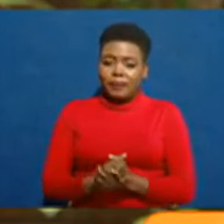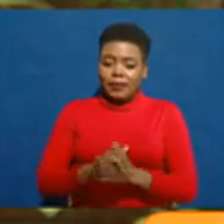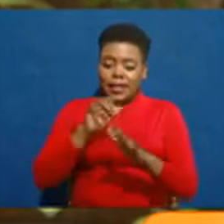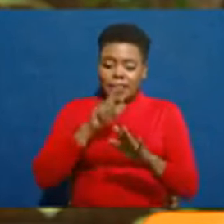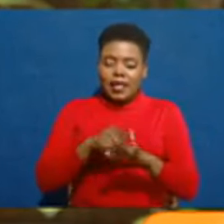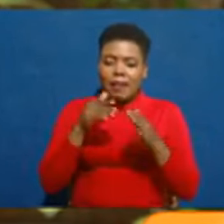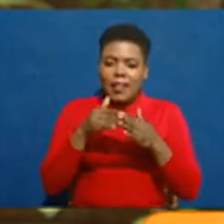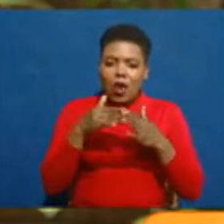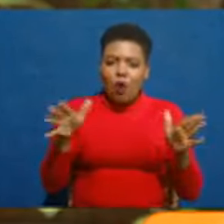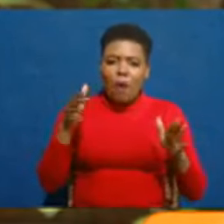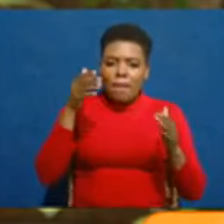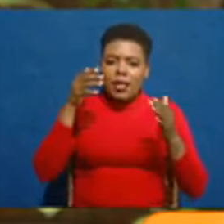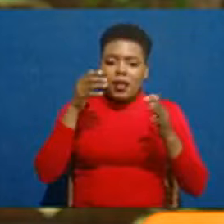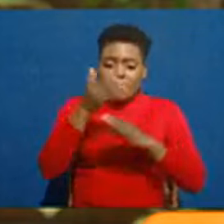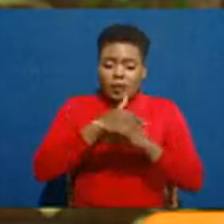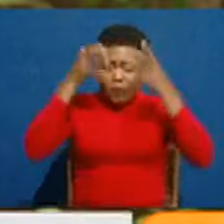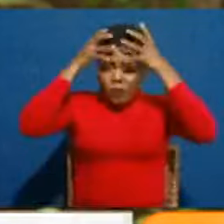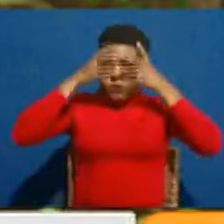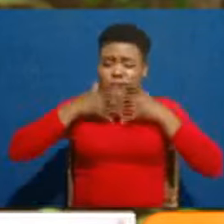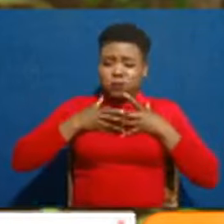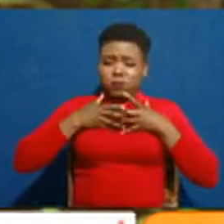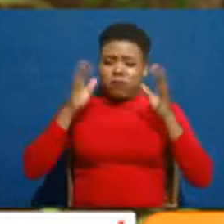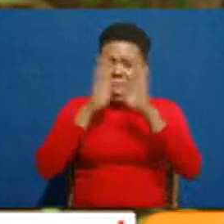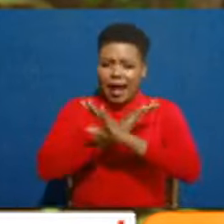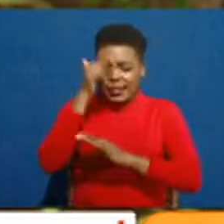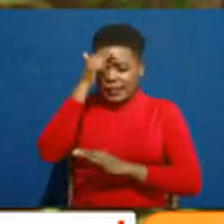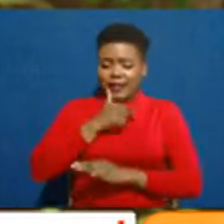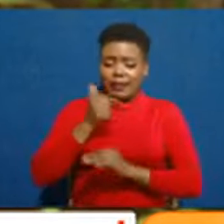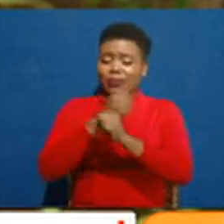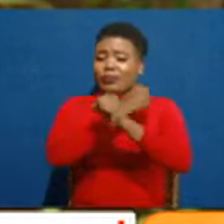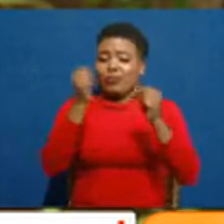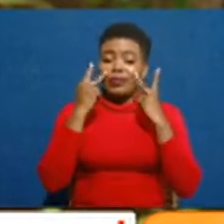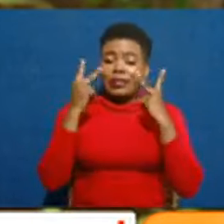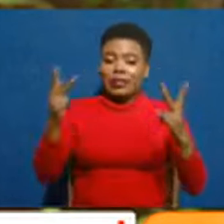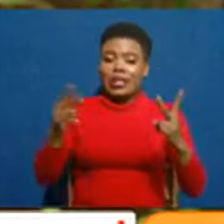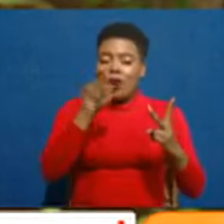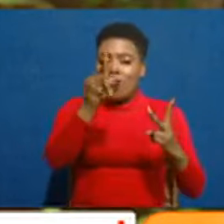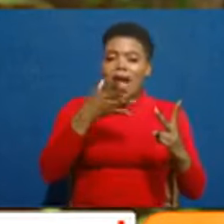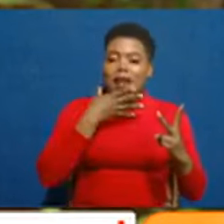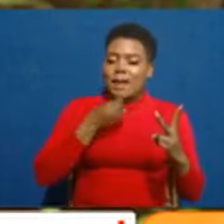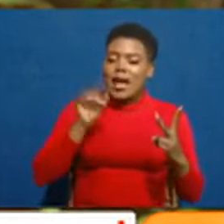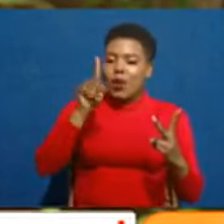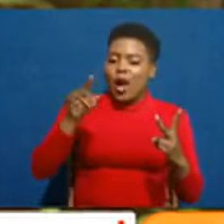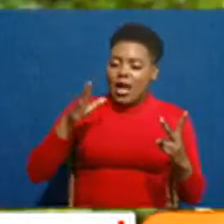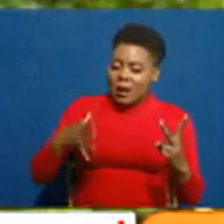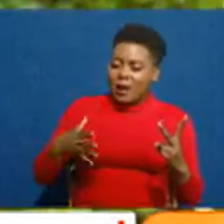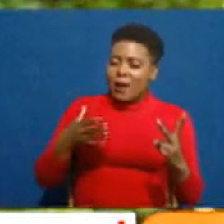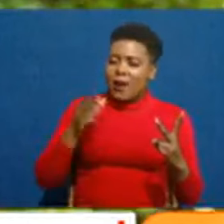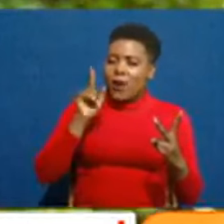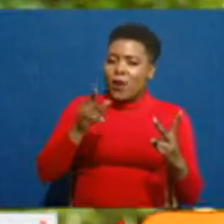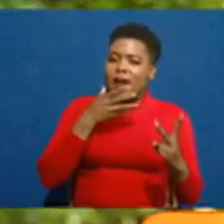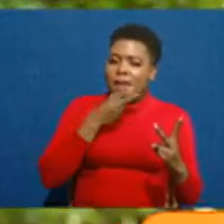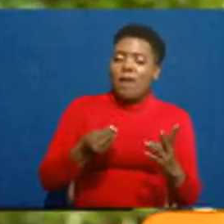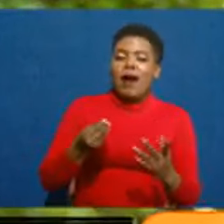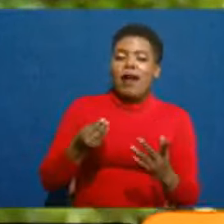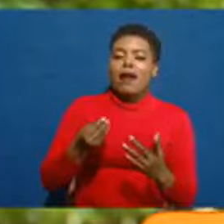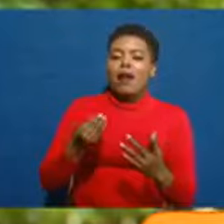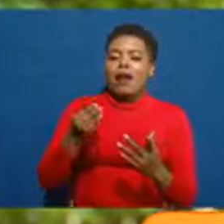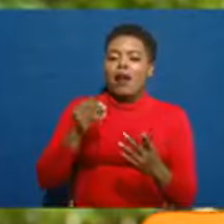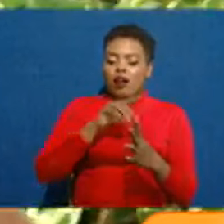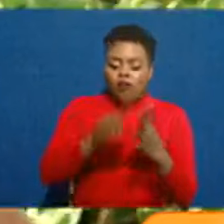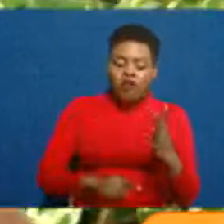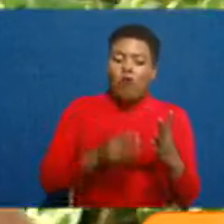watano. Wanne ni wanaume, moja ni mwanamke. Walikuwa wamejifunika, wamevaa hizo balaclava. They came